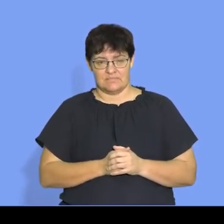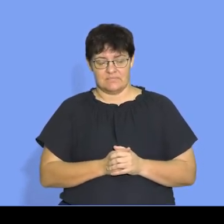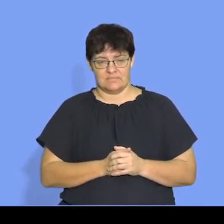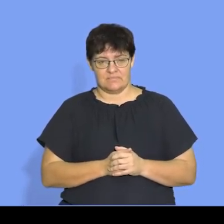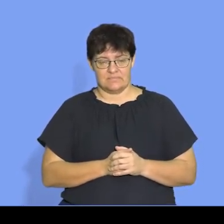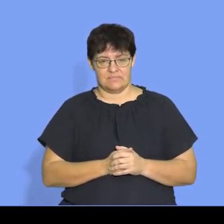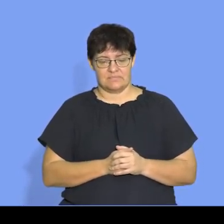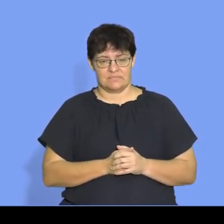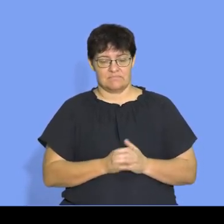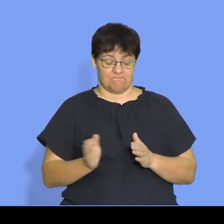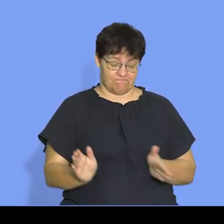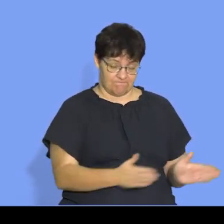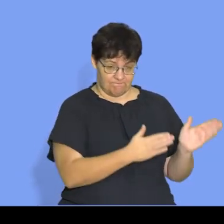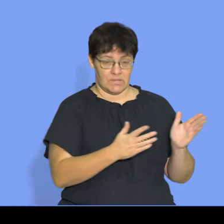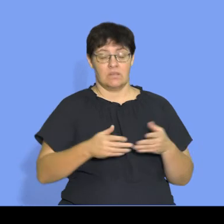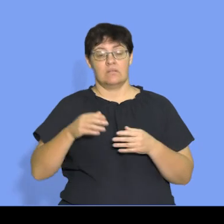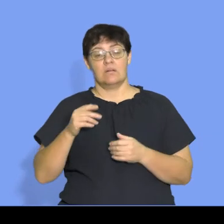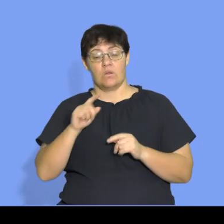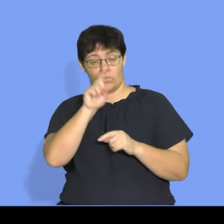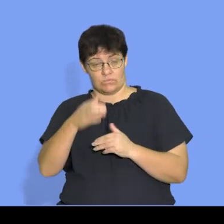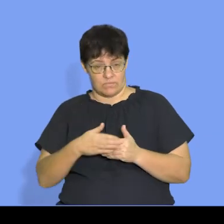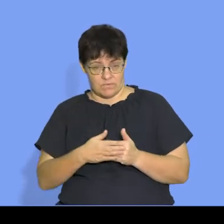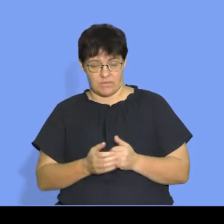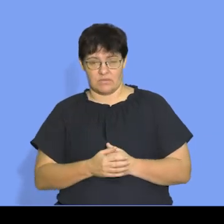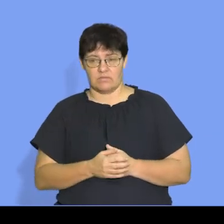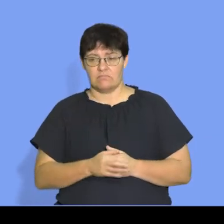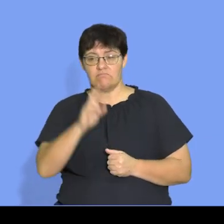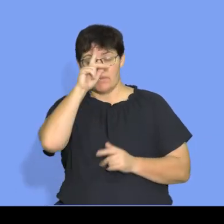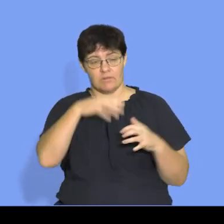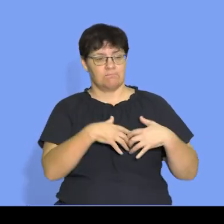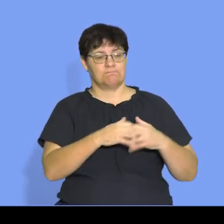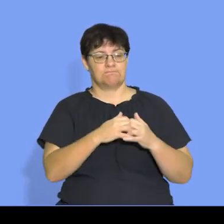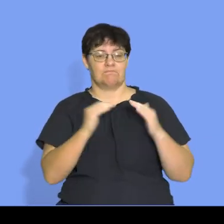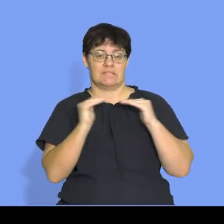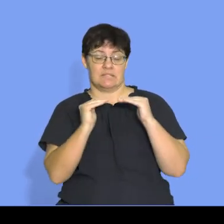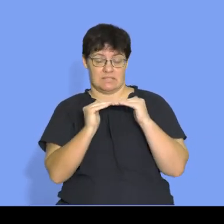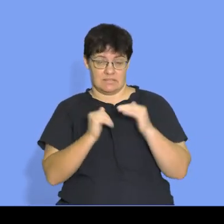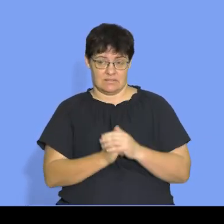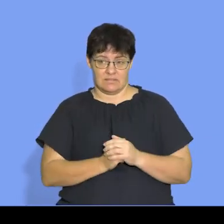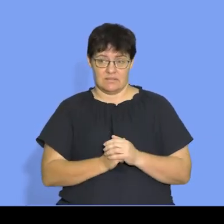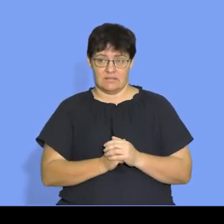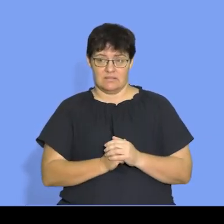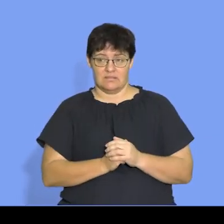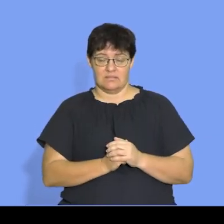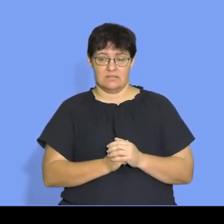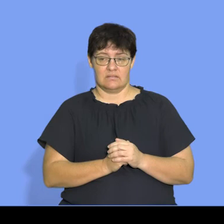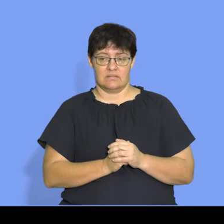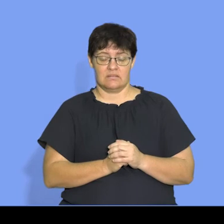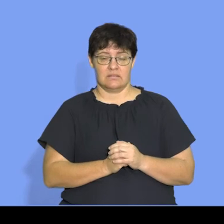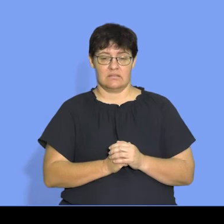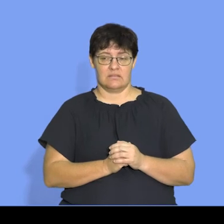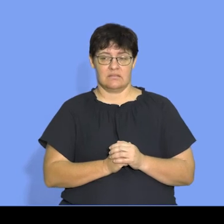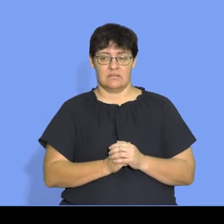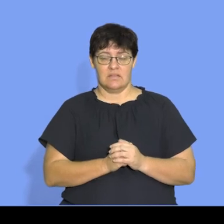Another question, remember, it must be in standard form. If this was a